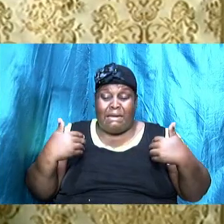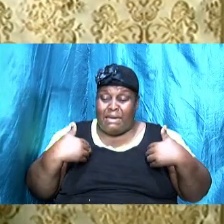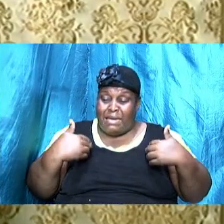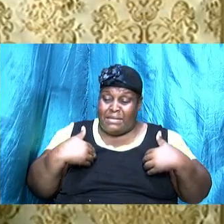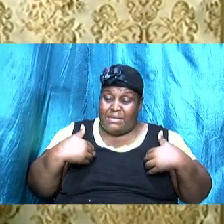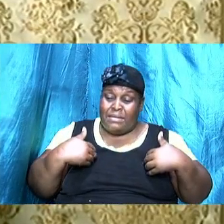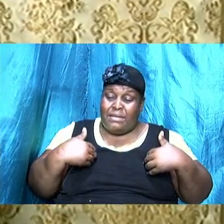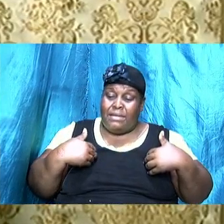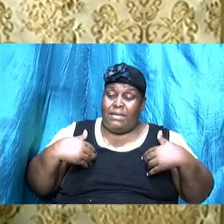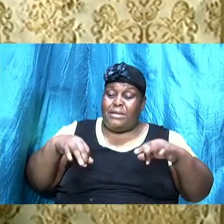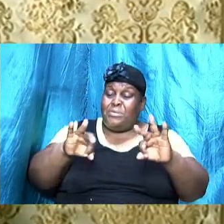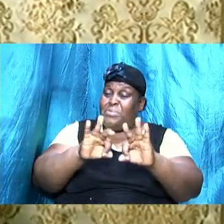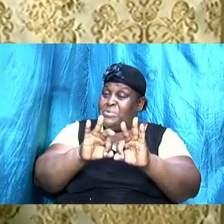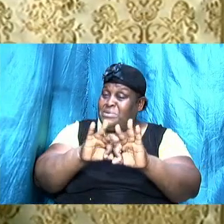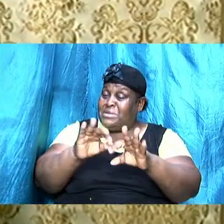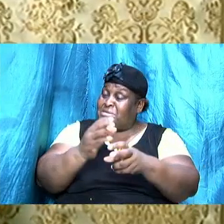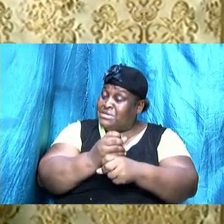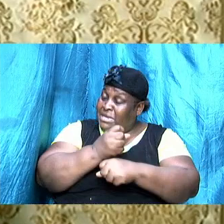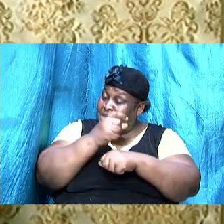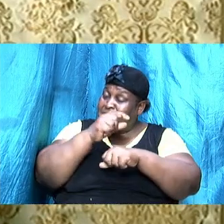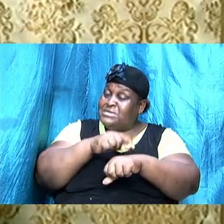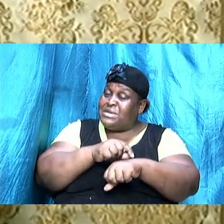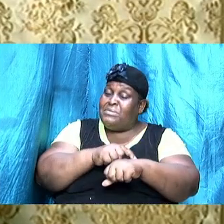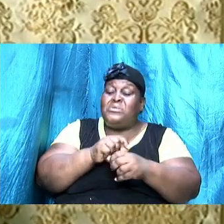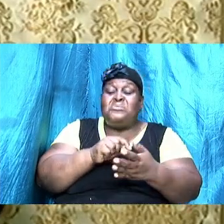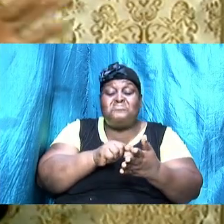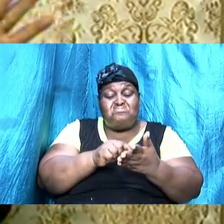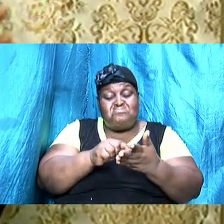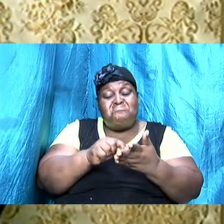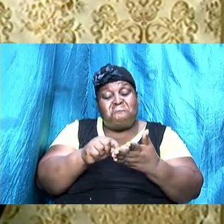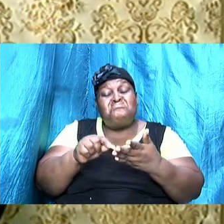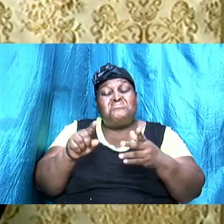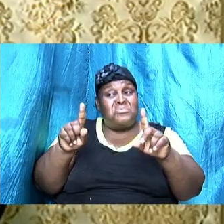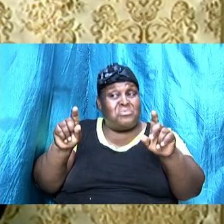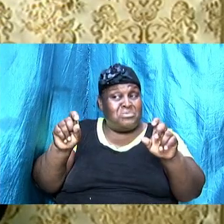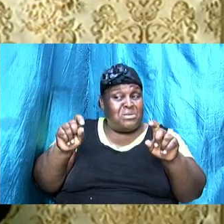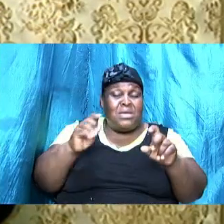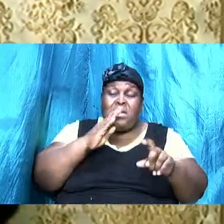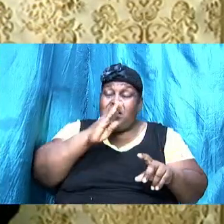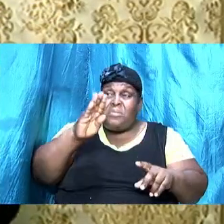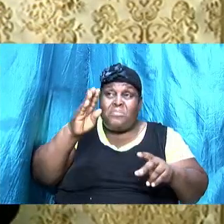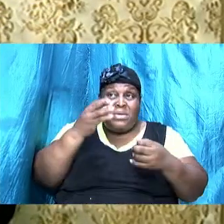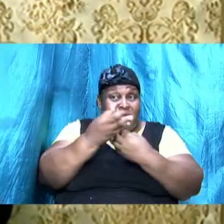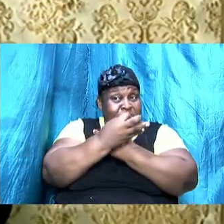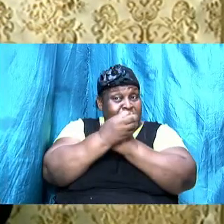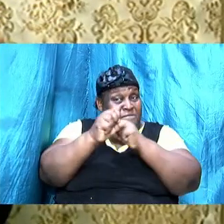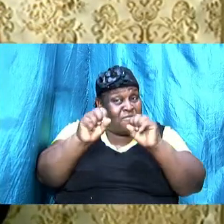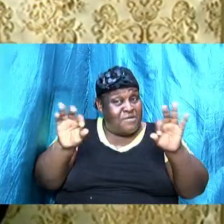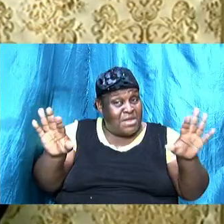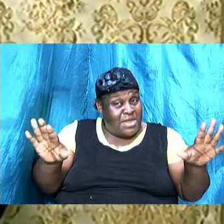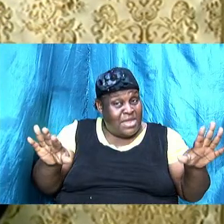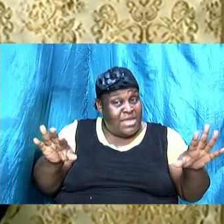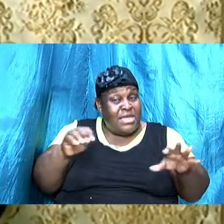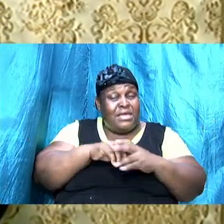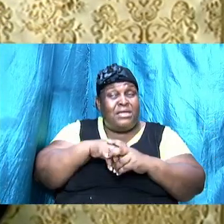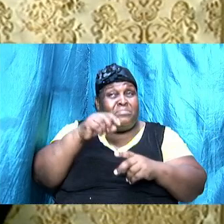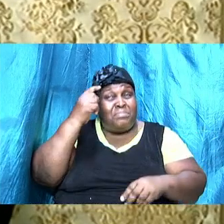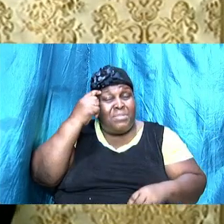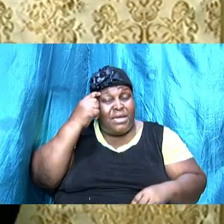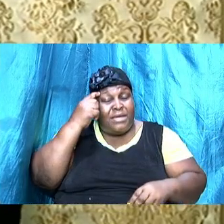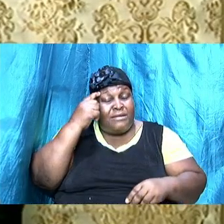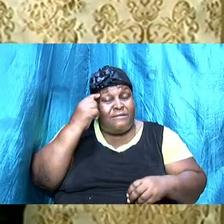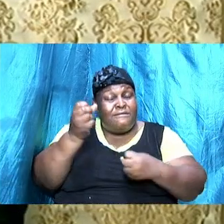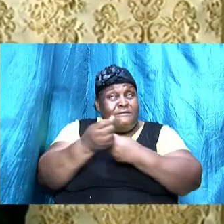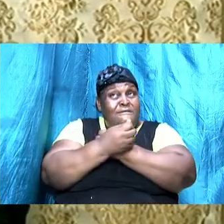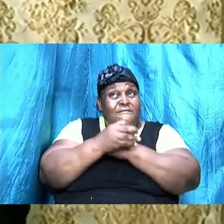the time, yes, to write the questions. Be free in your mind, be free to express yourselves, because we want to make